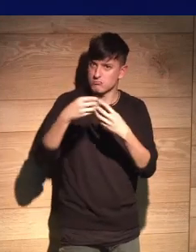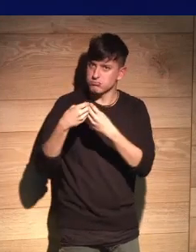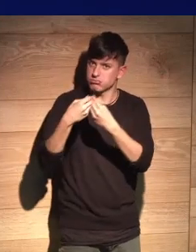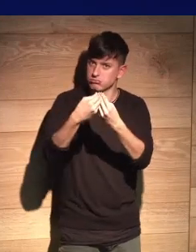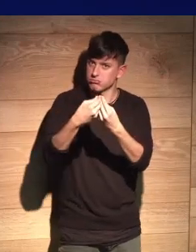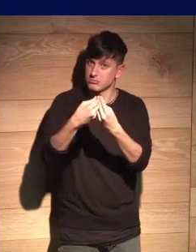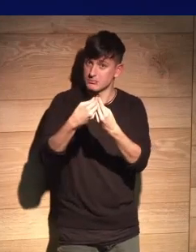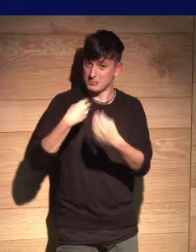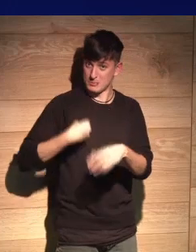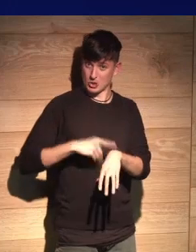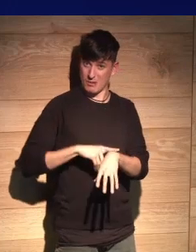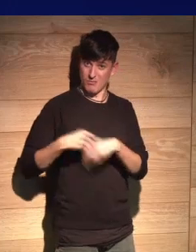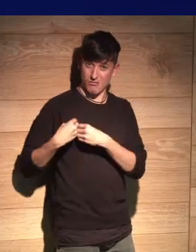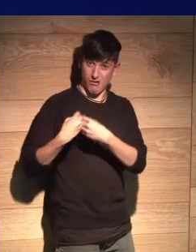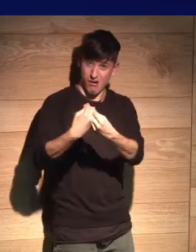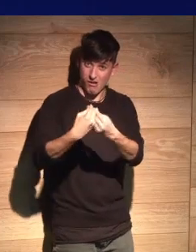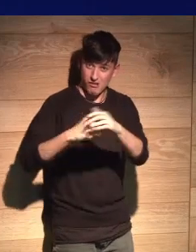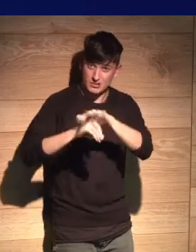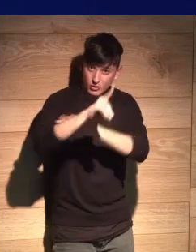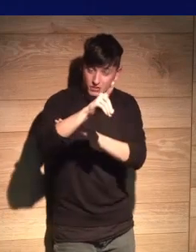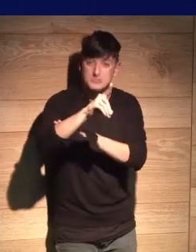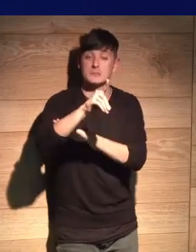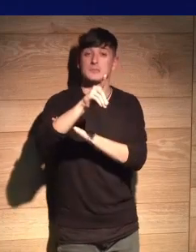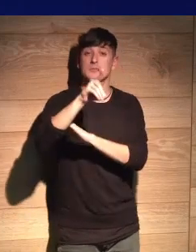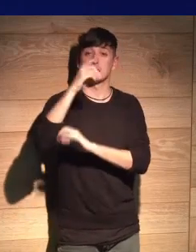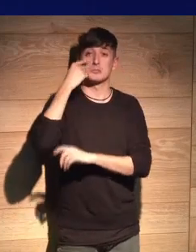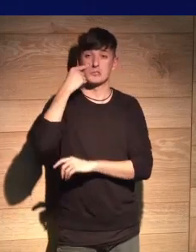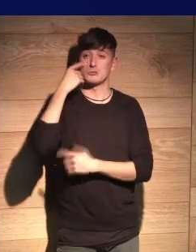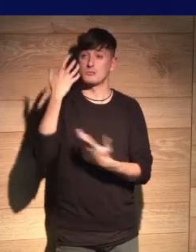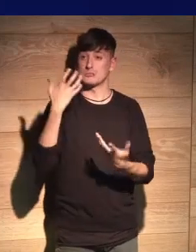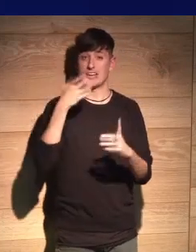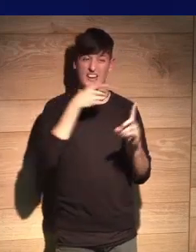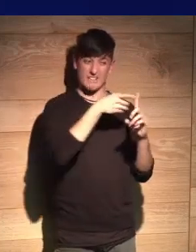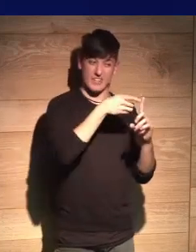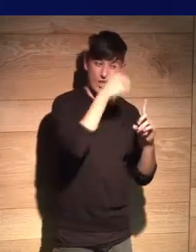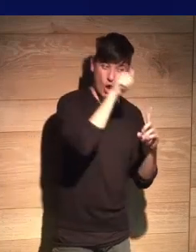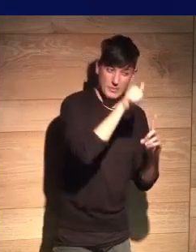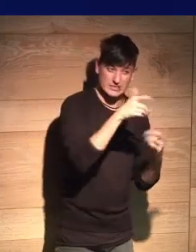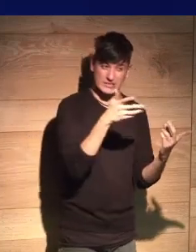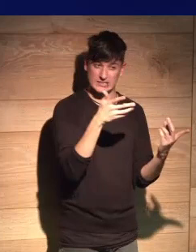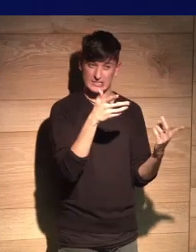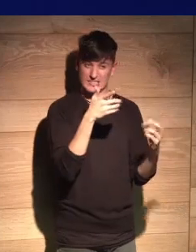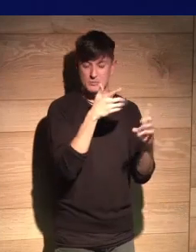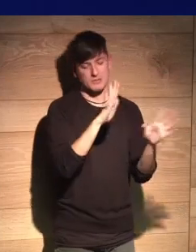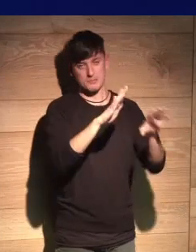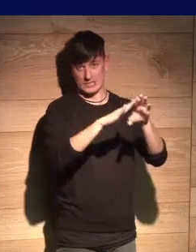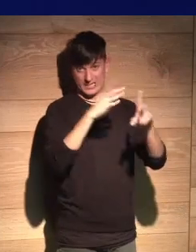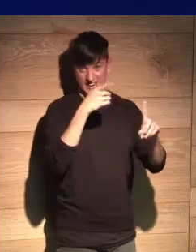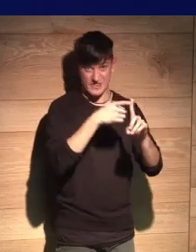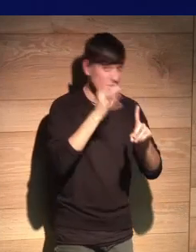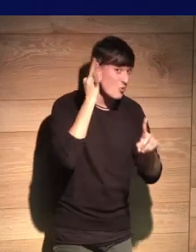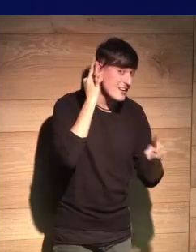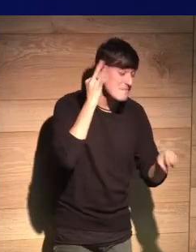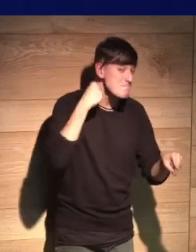and we have developed together in this profession at the same time. And I have seen that the male examples and